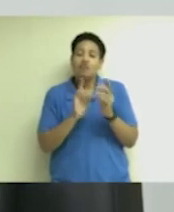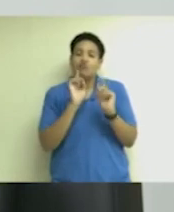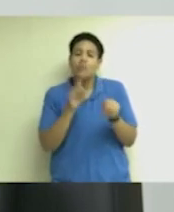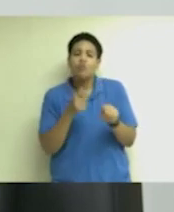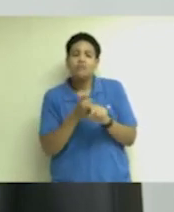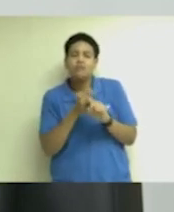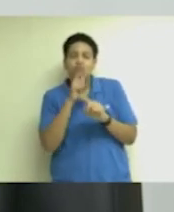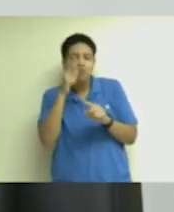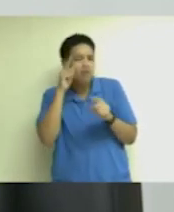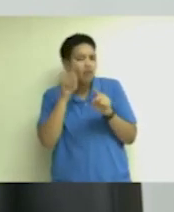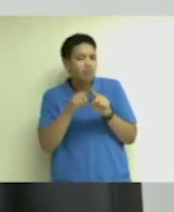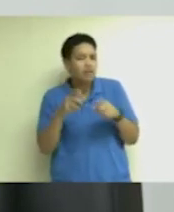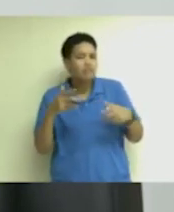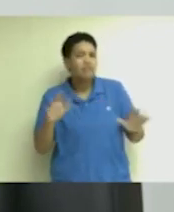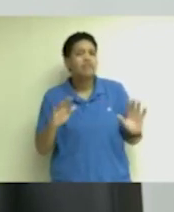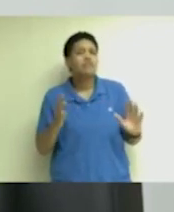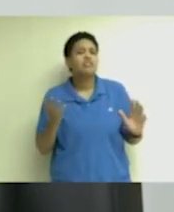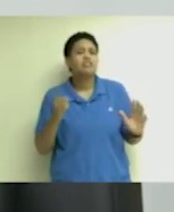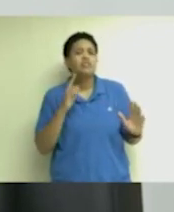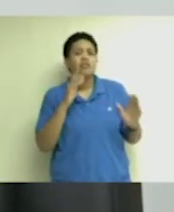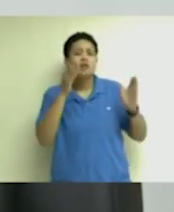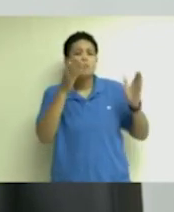was agreed that the